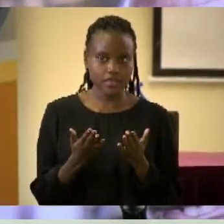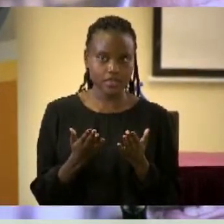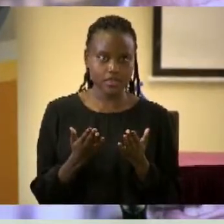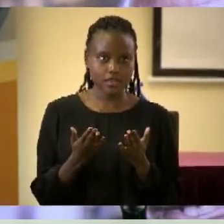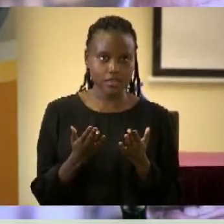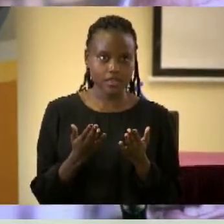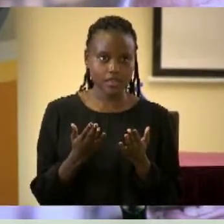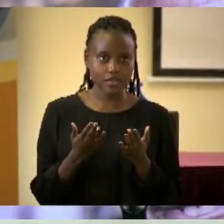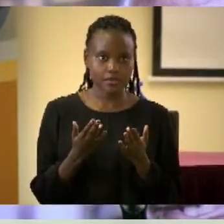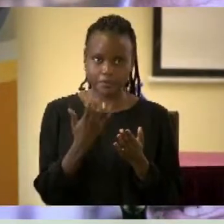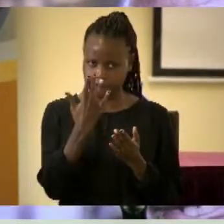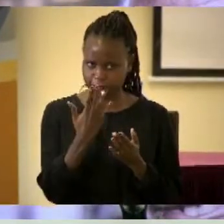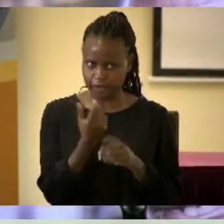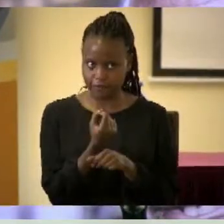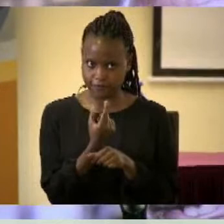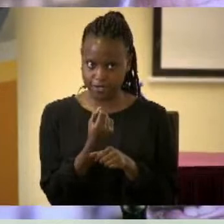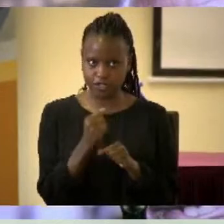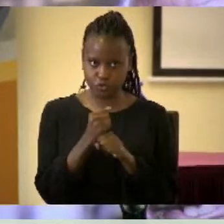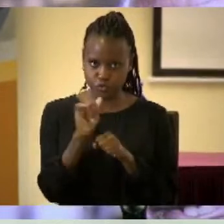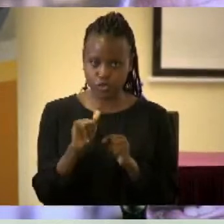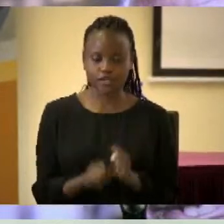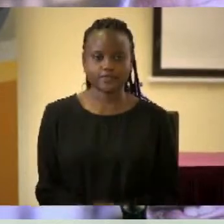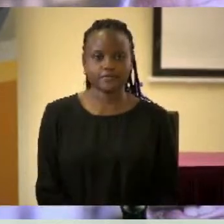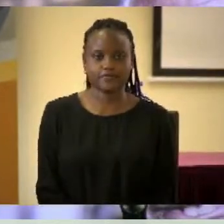I'll give you 5 minutes to do that.